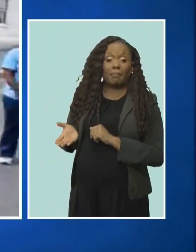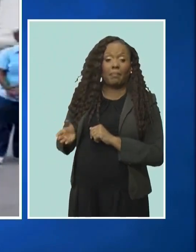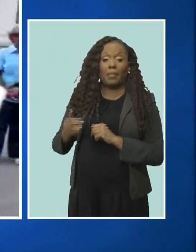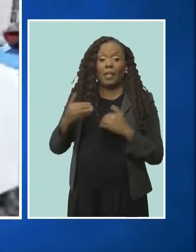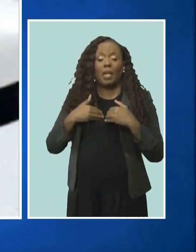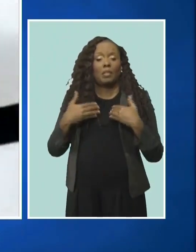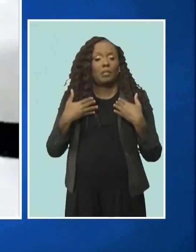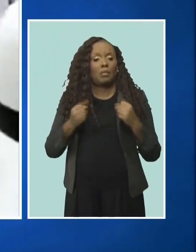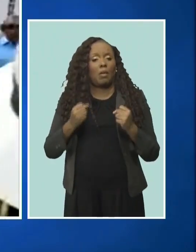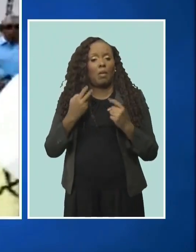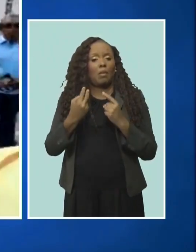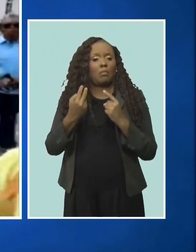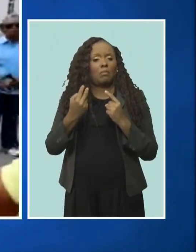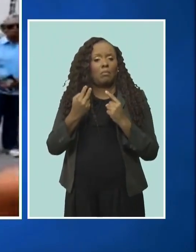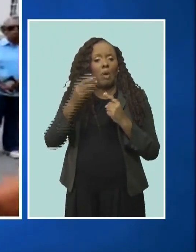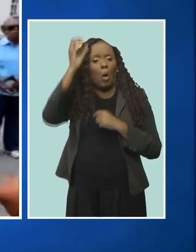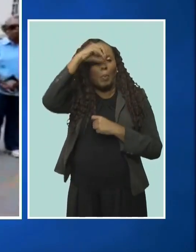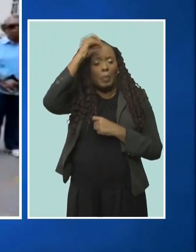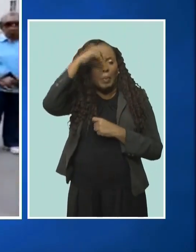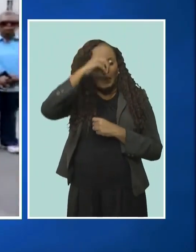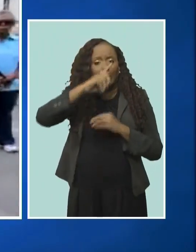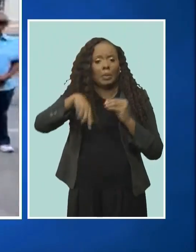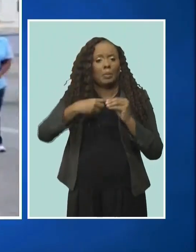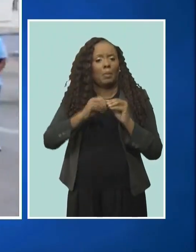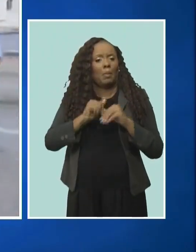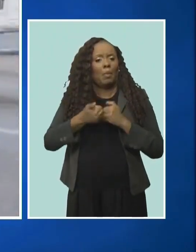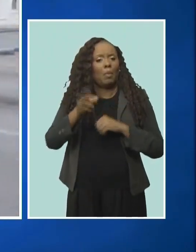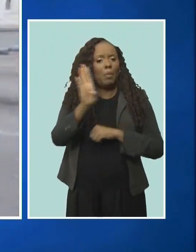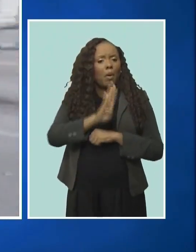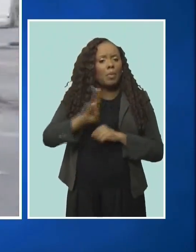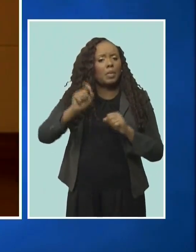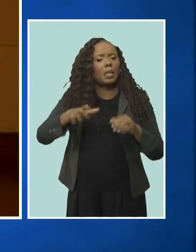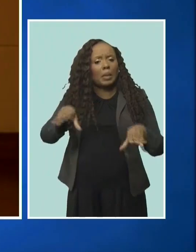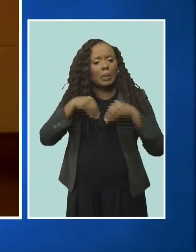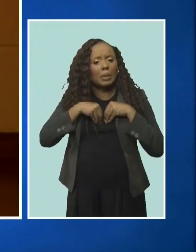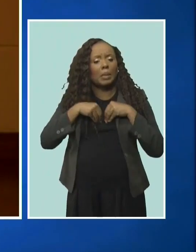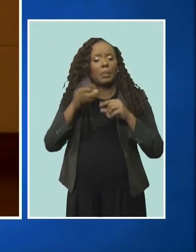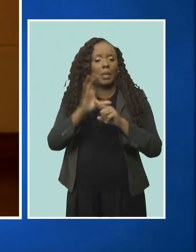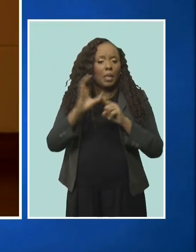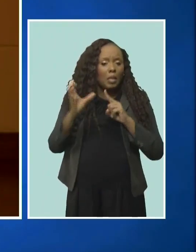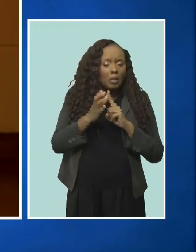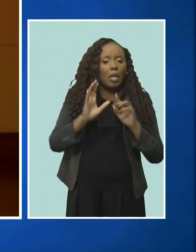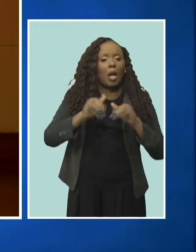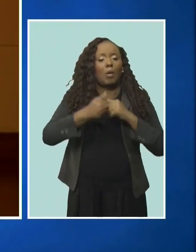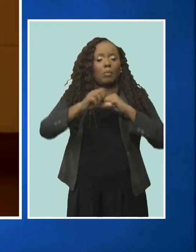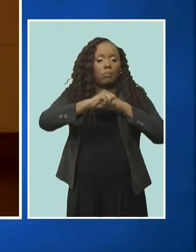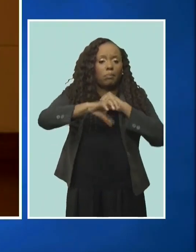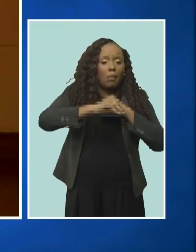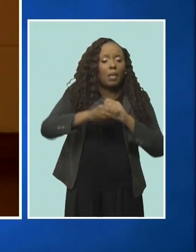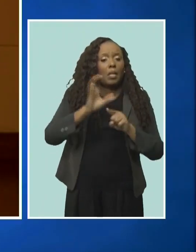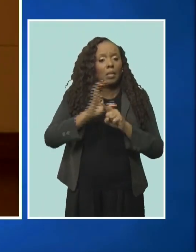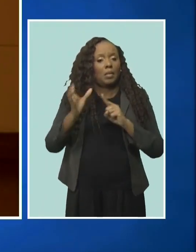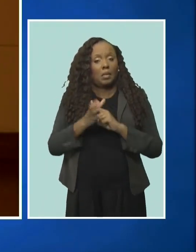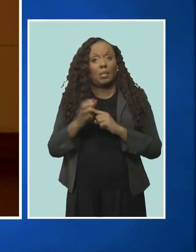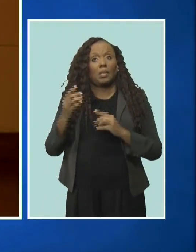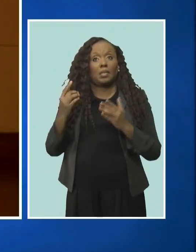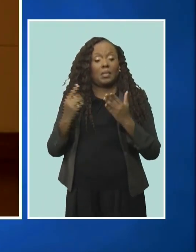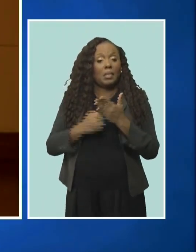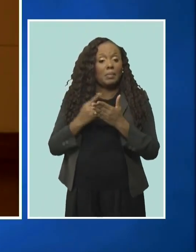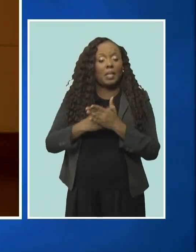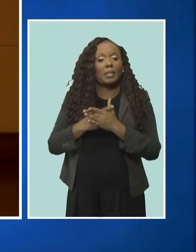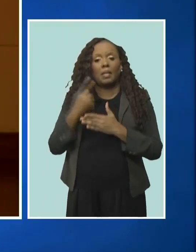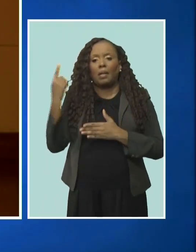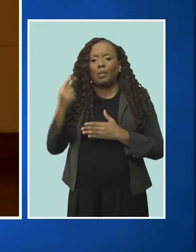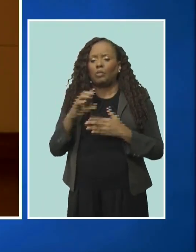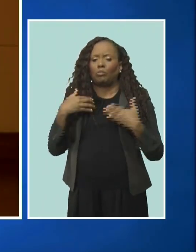strong views on how Barbadians should embrace and promote culture, and while they had strong disagreements, he was always respectful